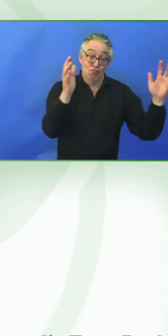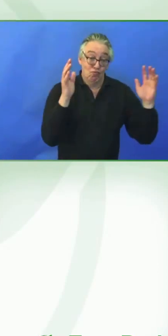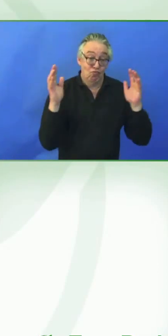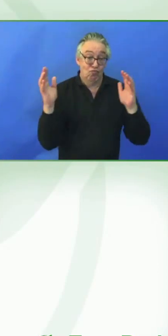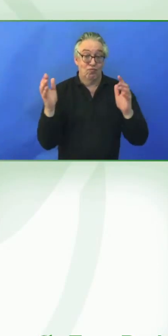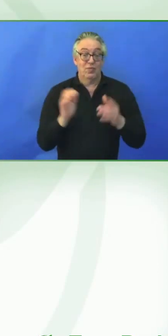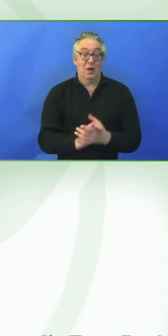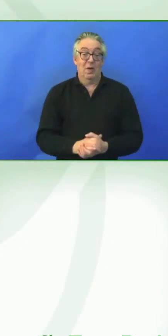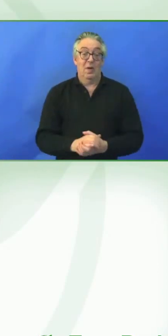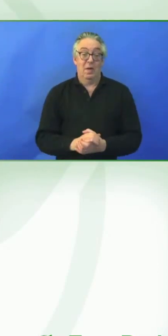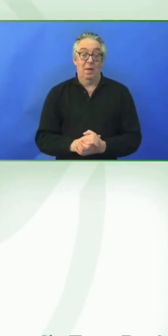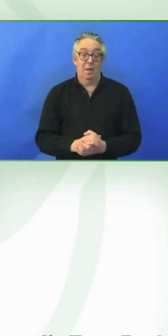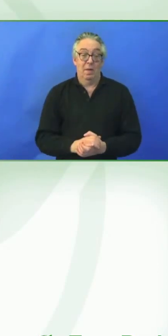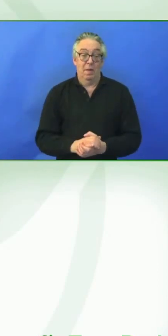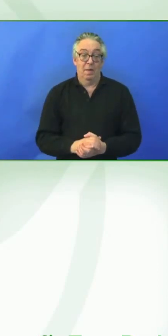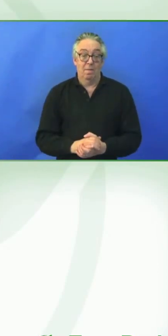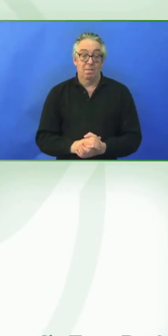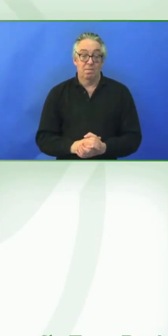in Curitiba.